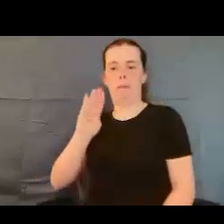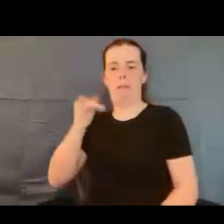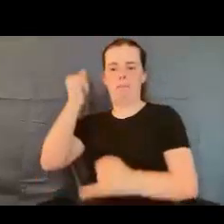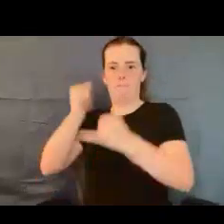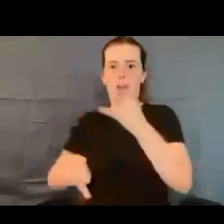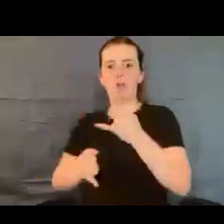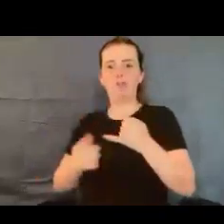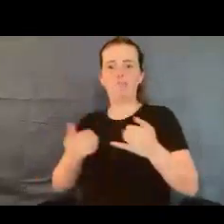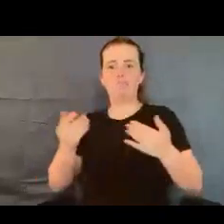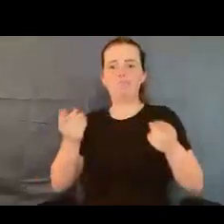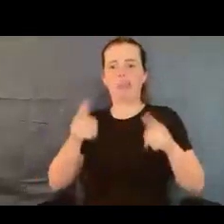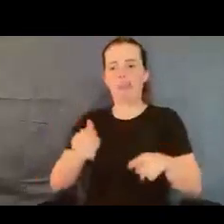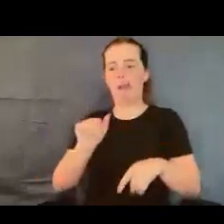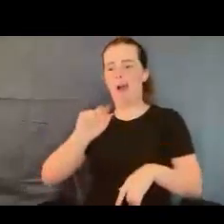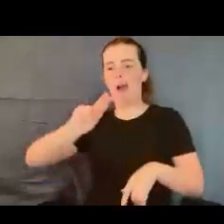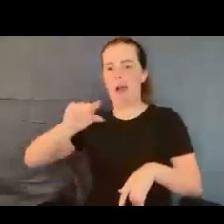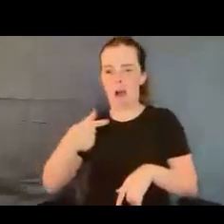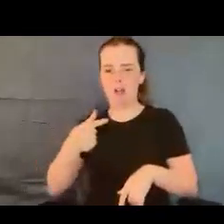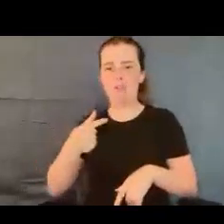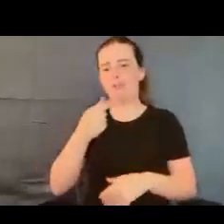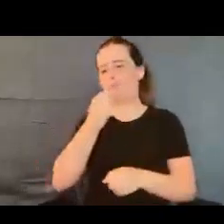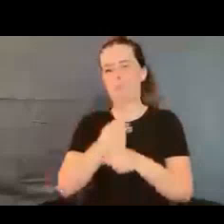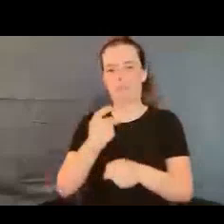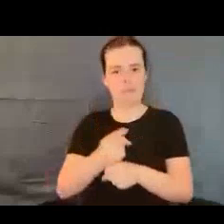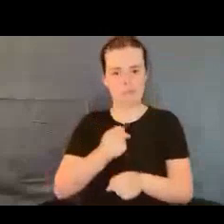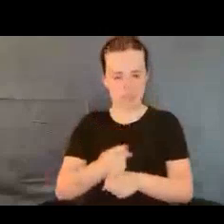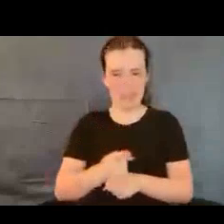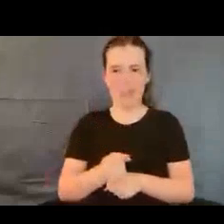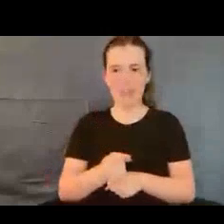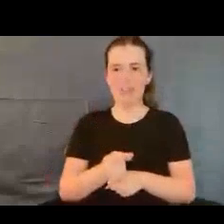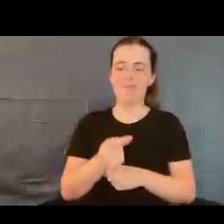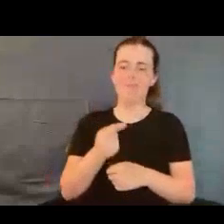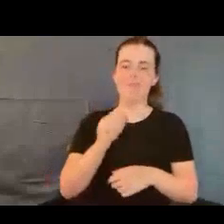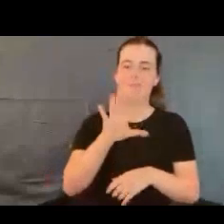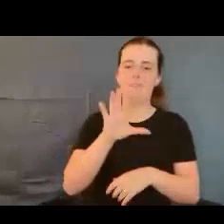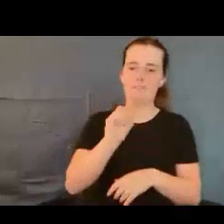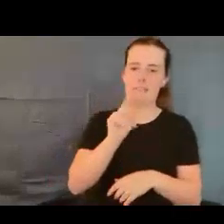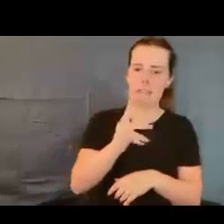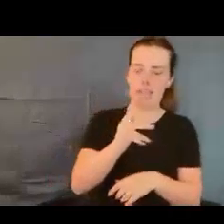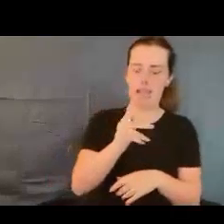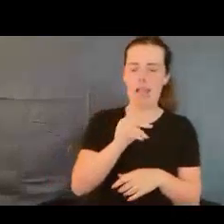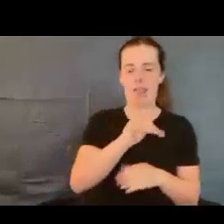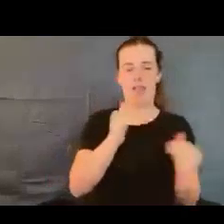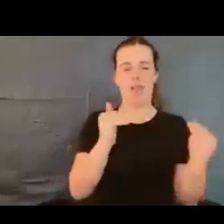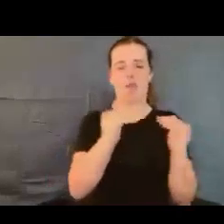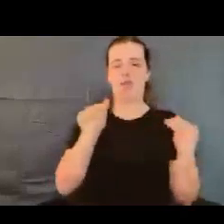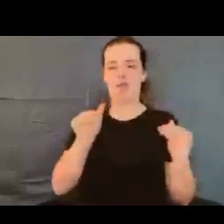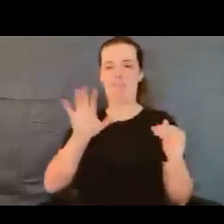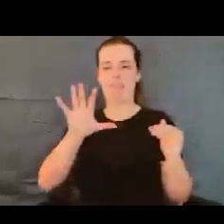year, and there's different distances. The 50k equivalent distance would be what's called CCC.